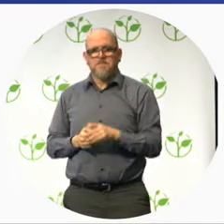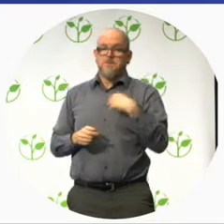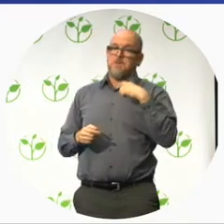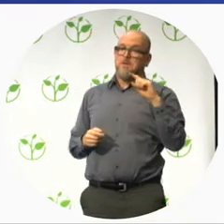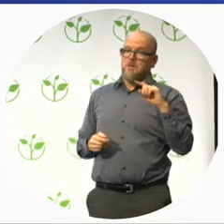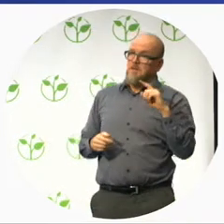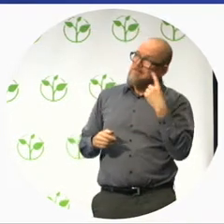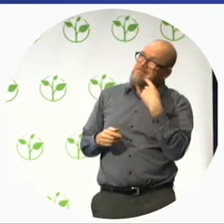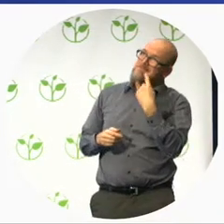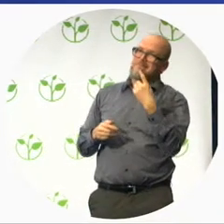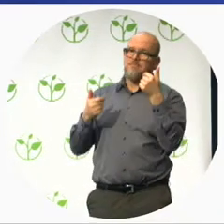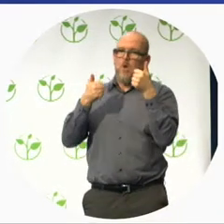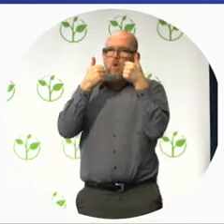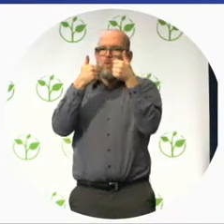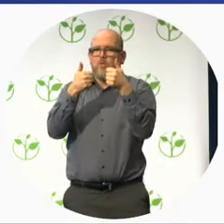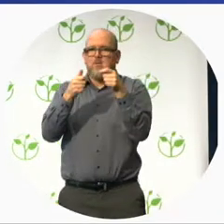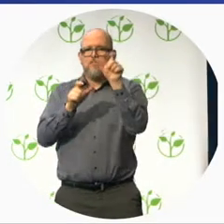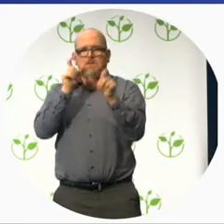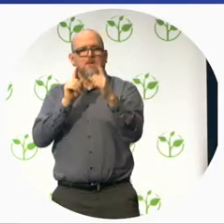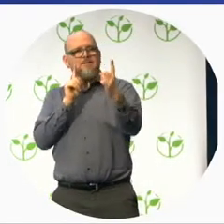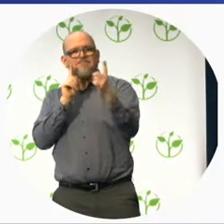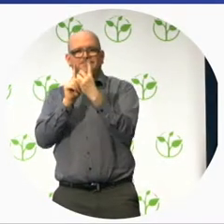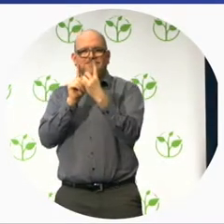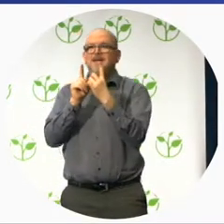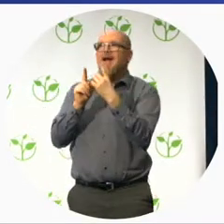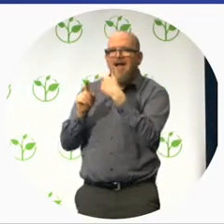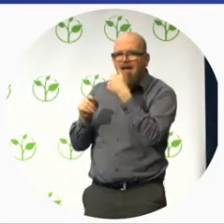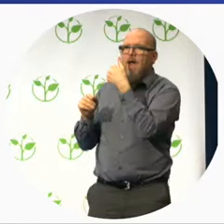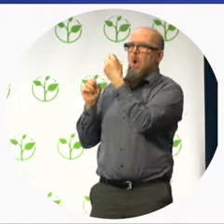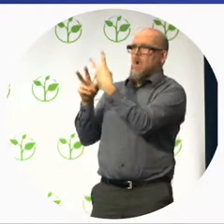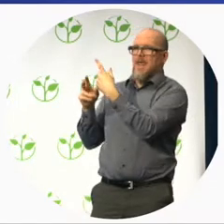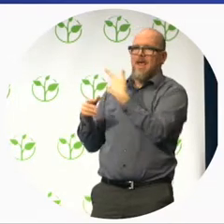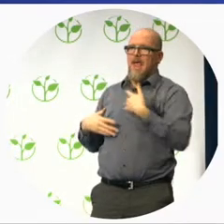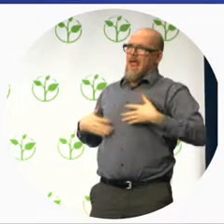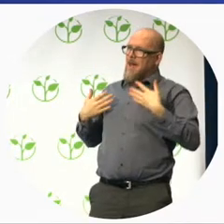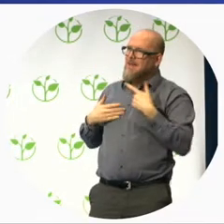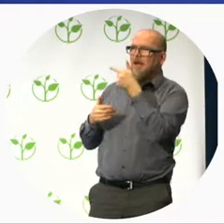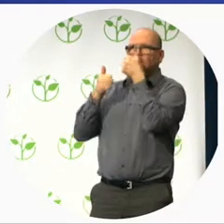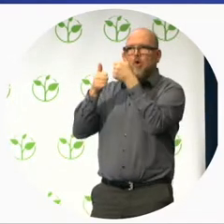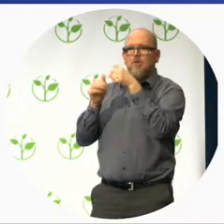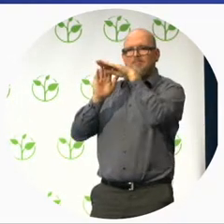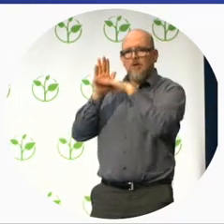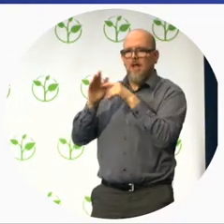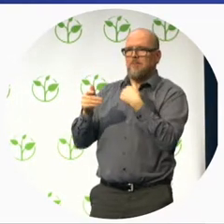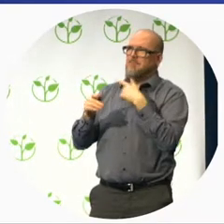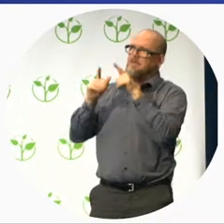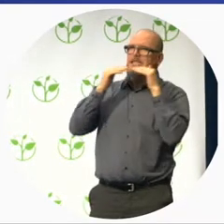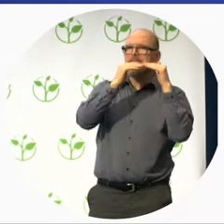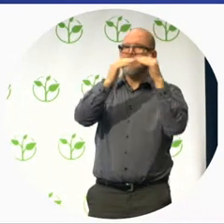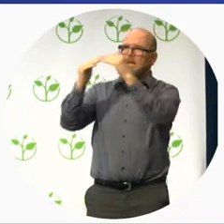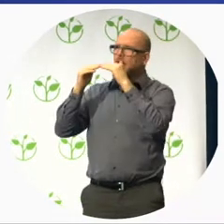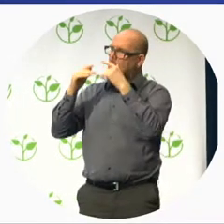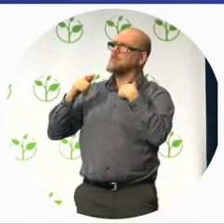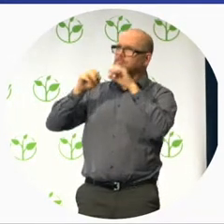one. People find it very easy. Our customer service is outstanding. And I'll probably touch